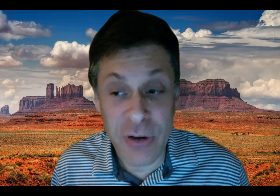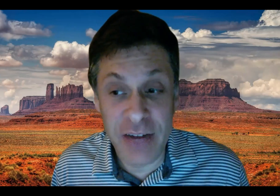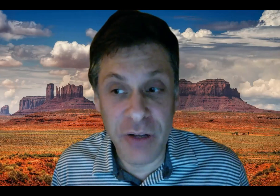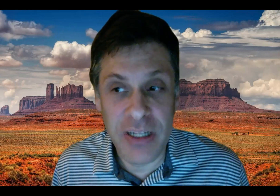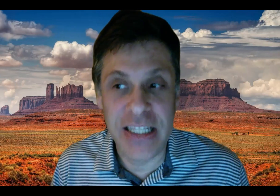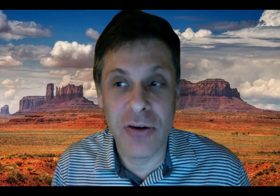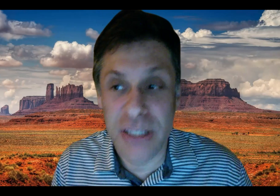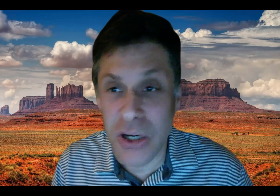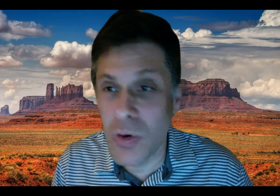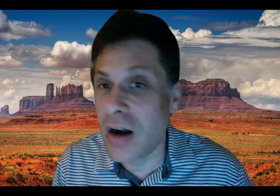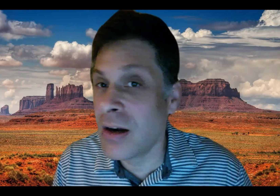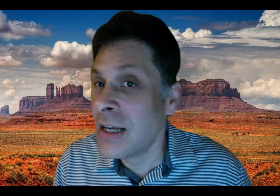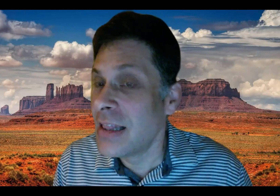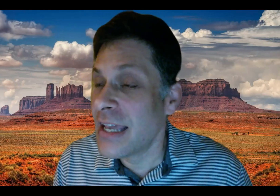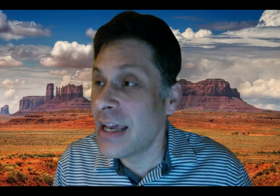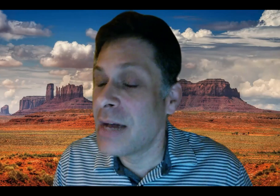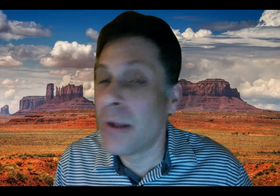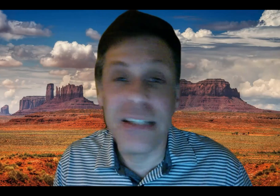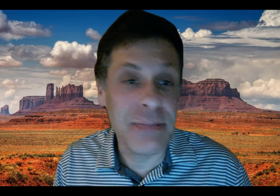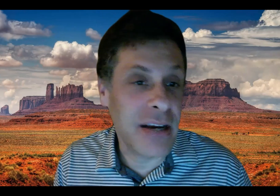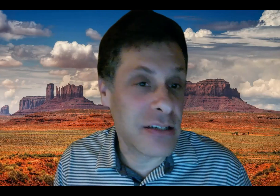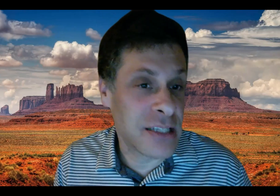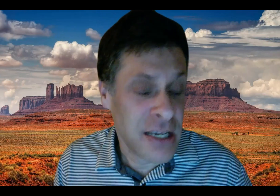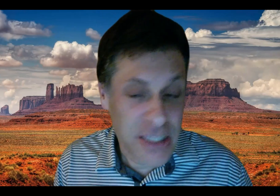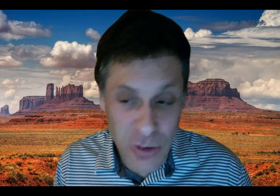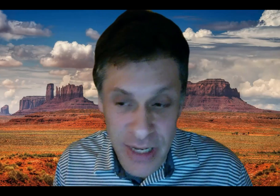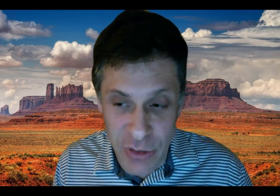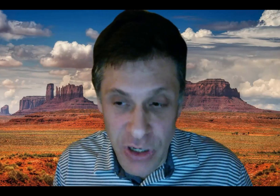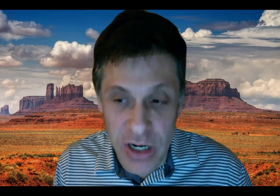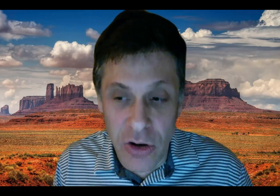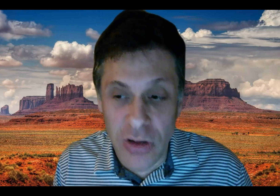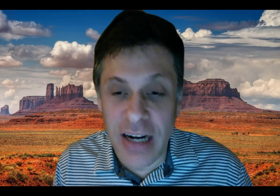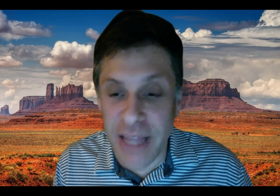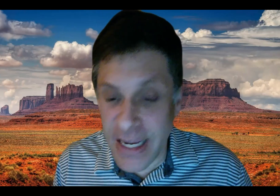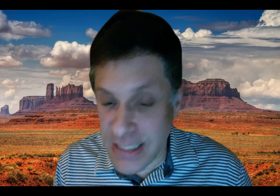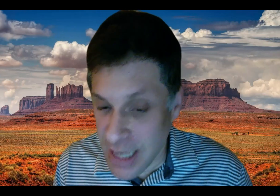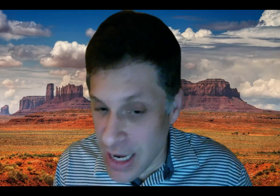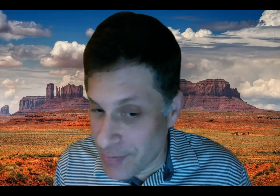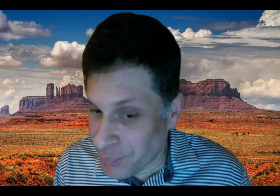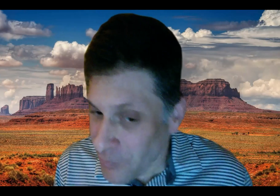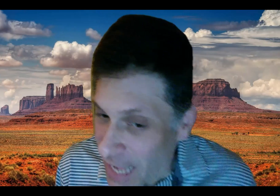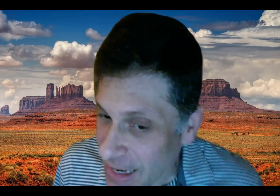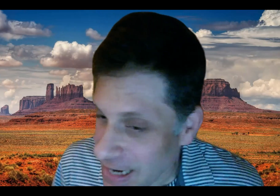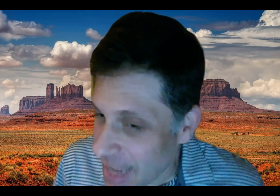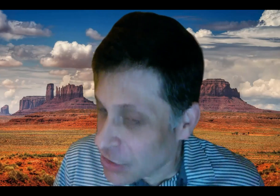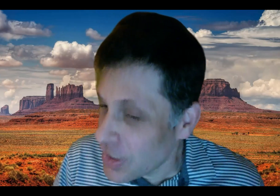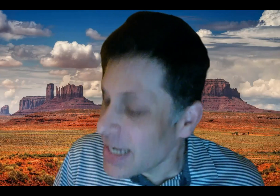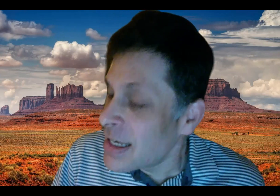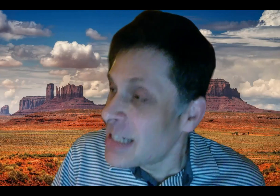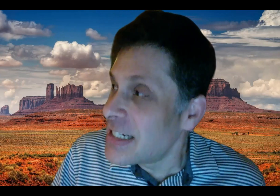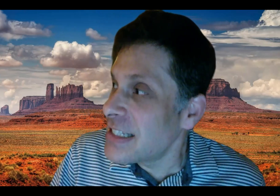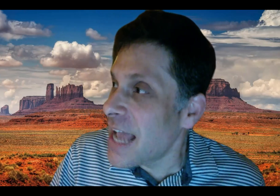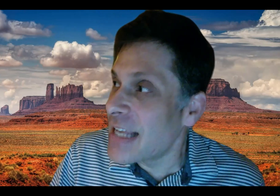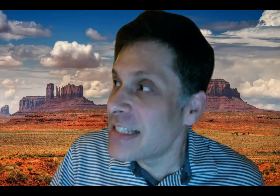how to influence those who are the policymakers. So you learn a whole lot of things, and